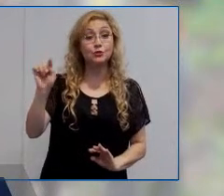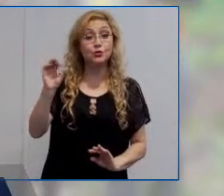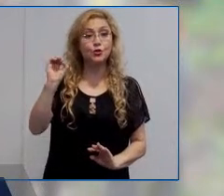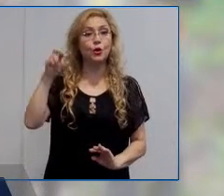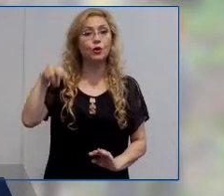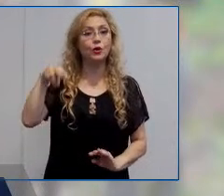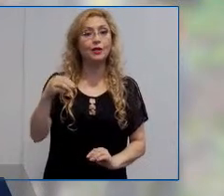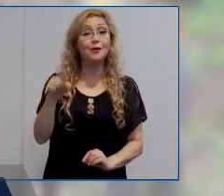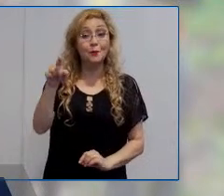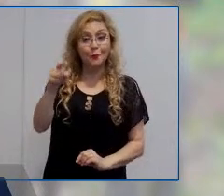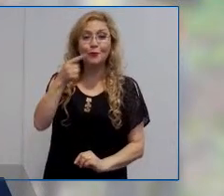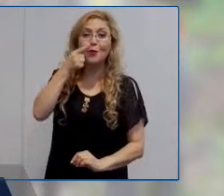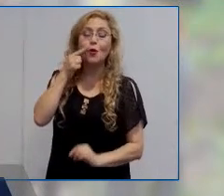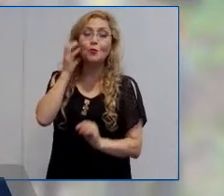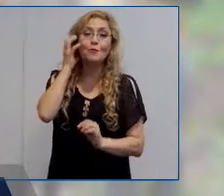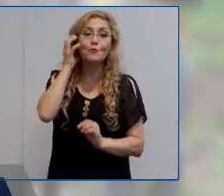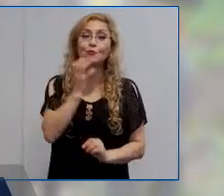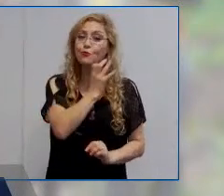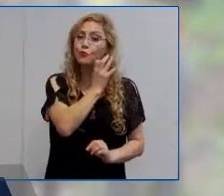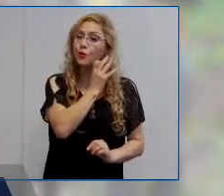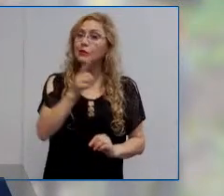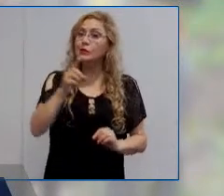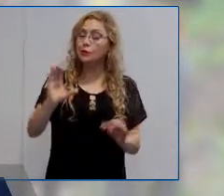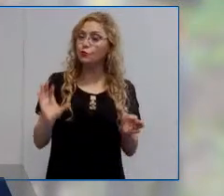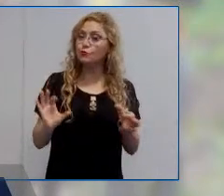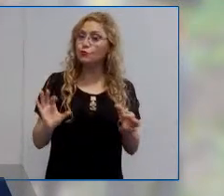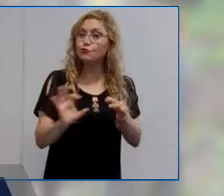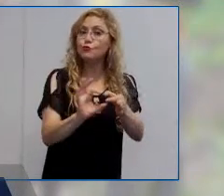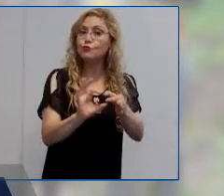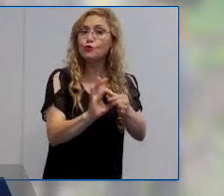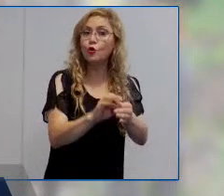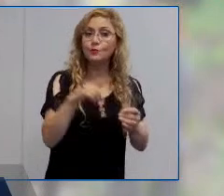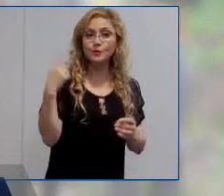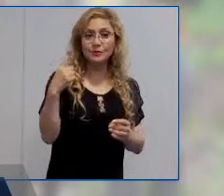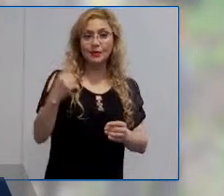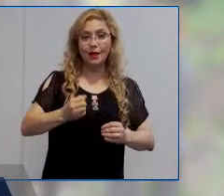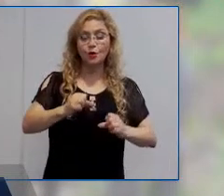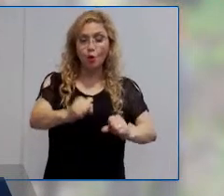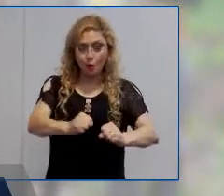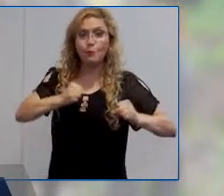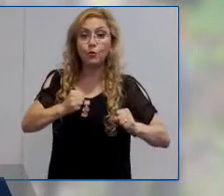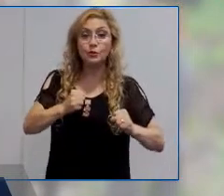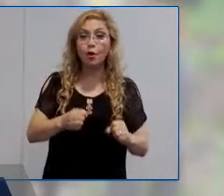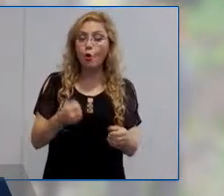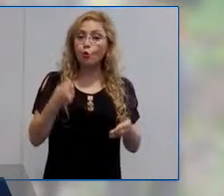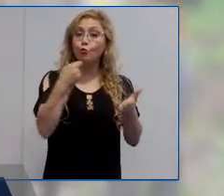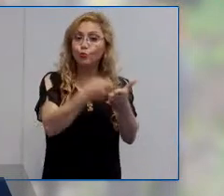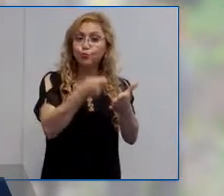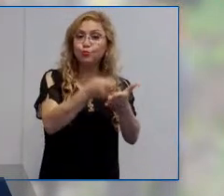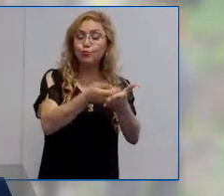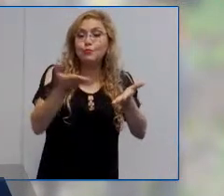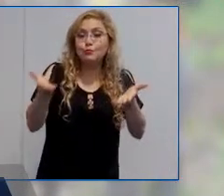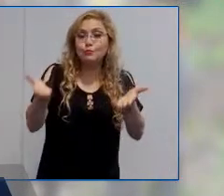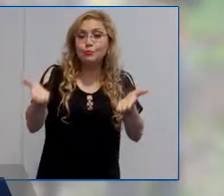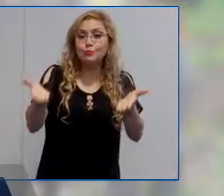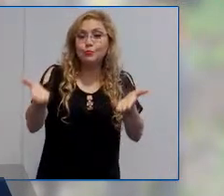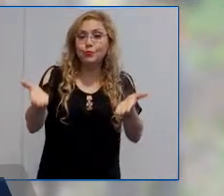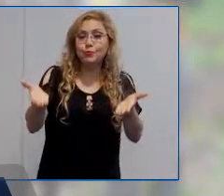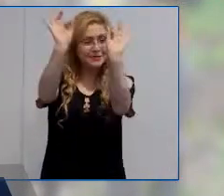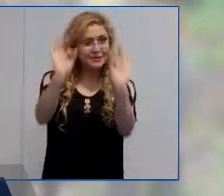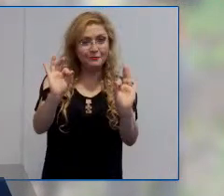there with a beard, because the national organization held a specific contest